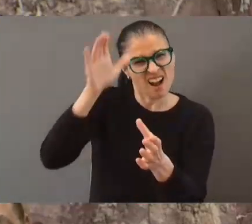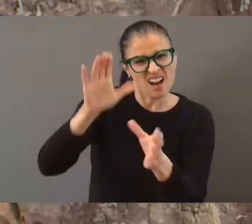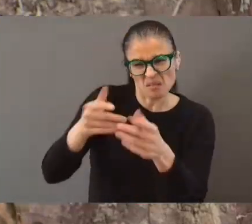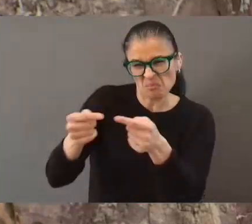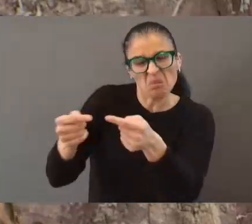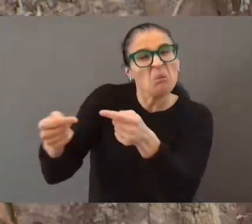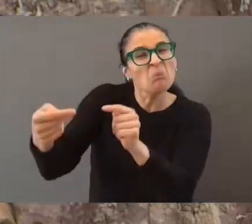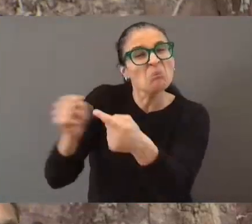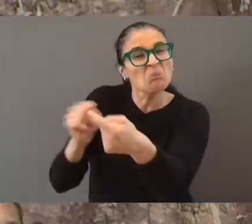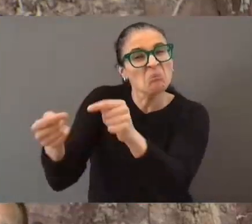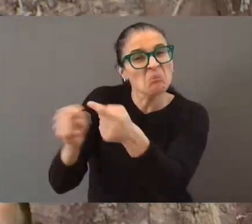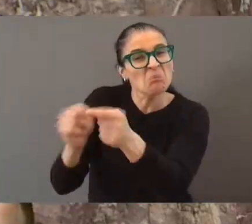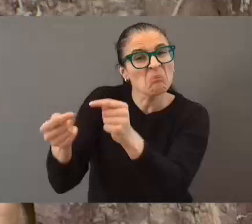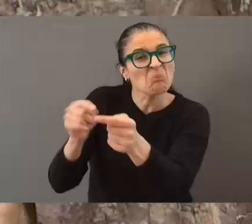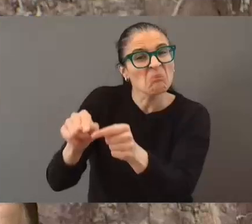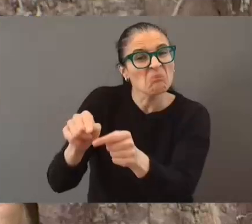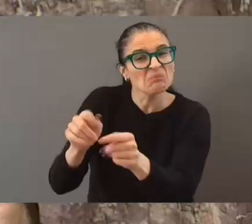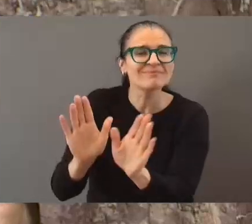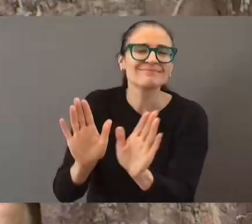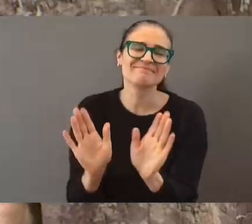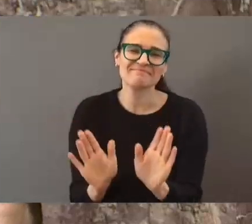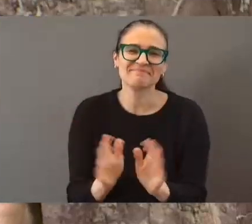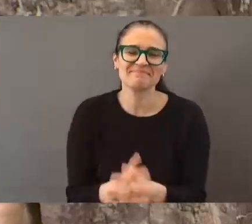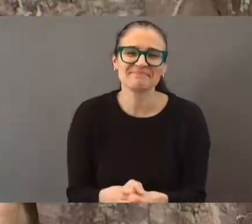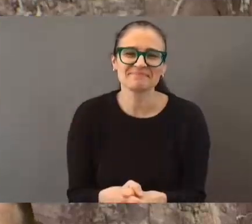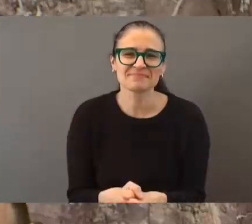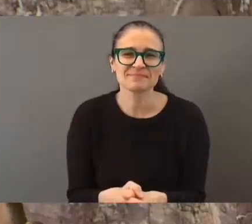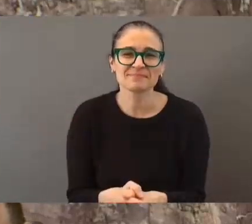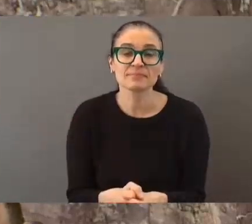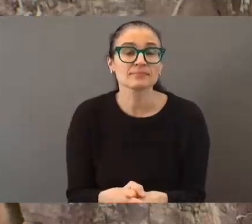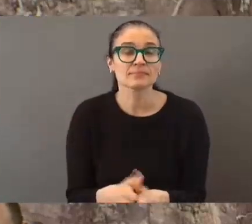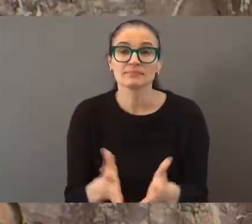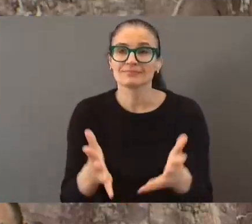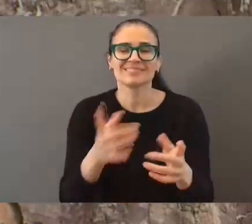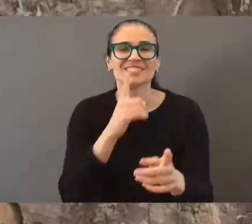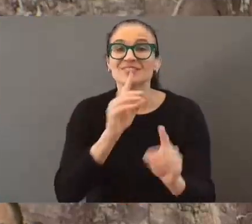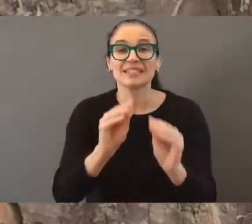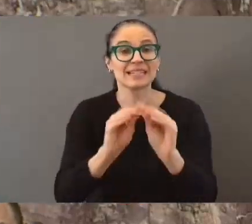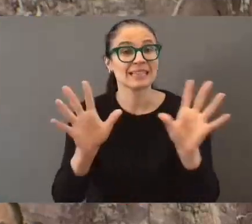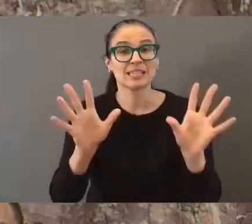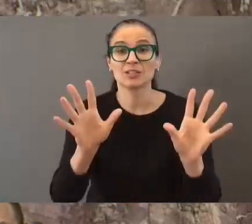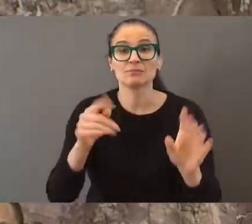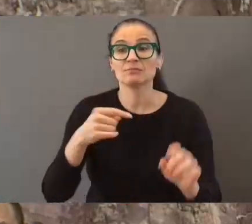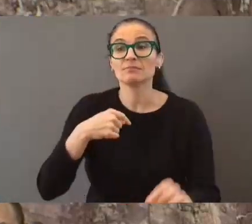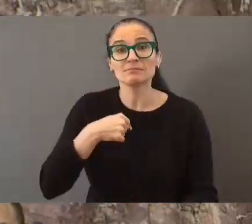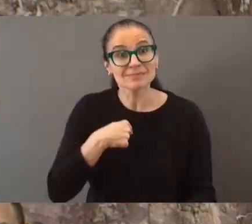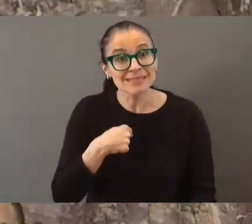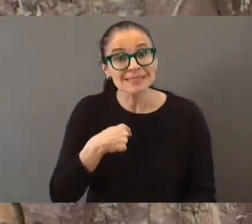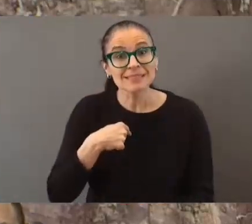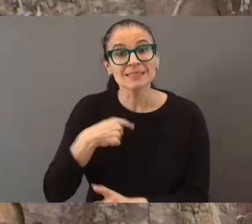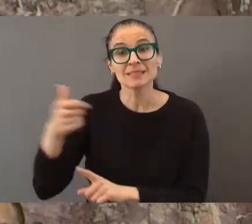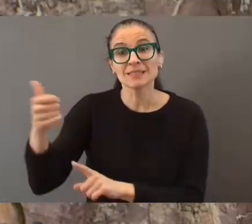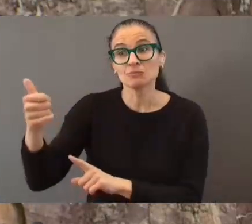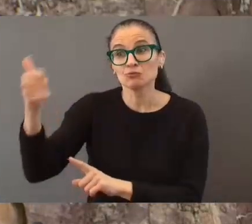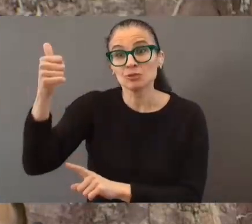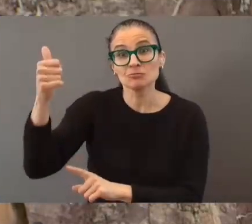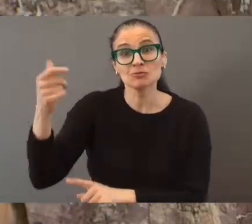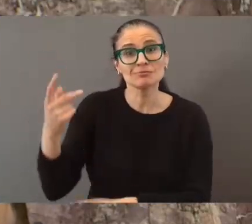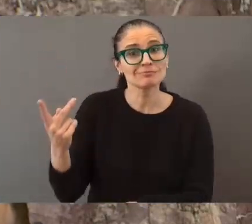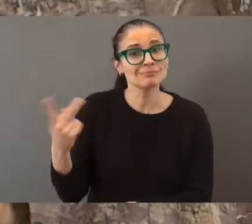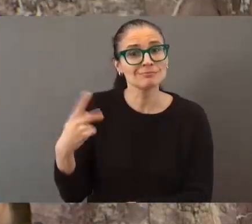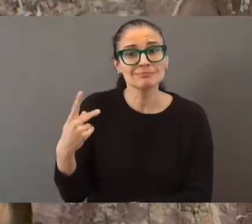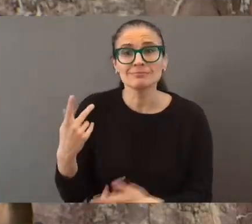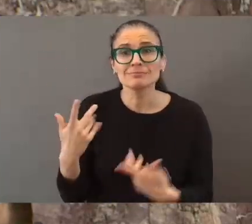But clearly and straightforwardly, the Premier and I have said on this federal proposal to dredge Burrard Inlet that we